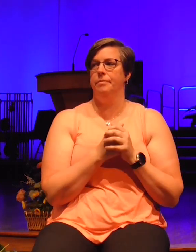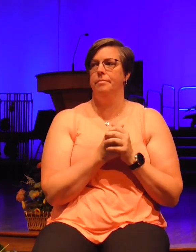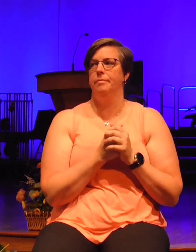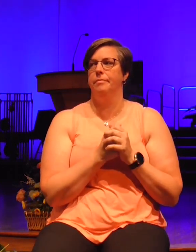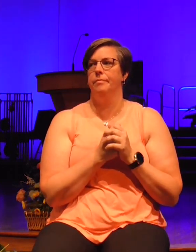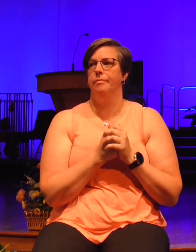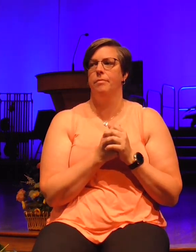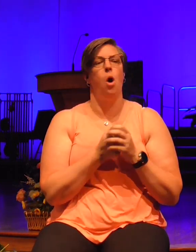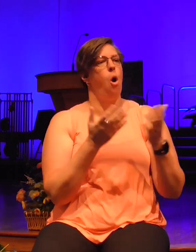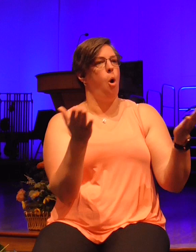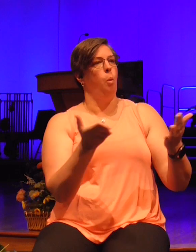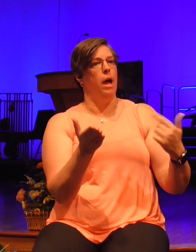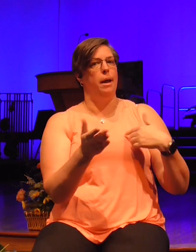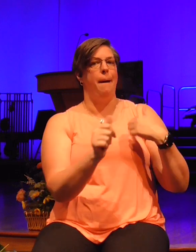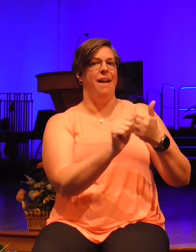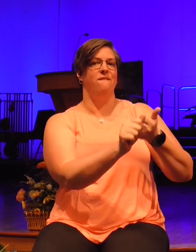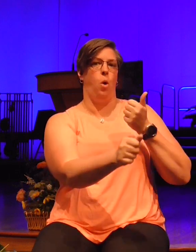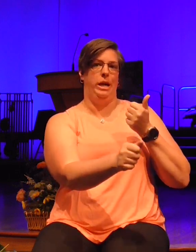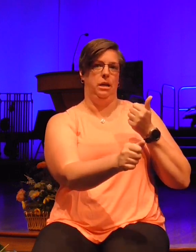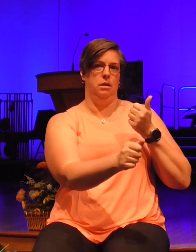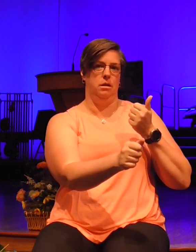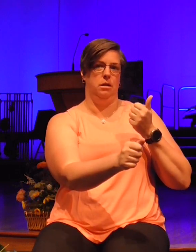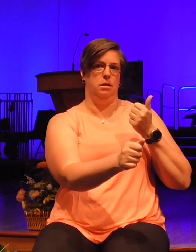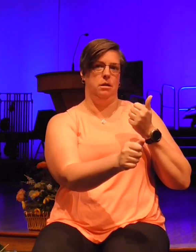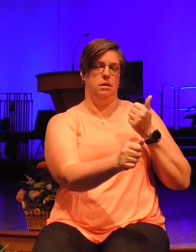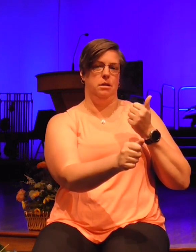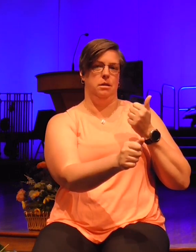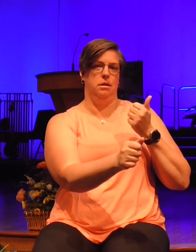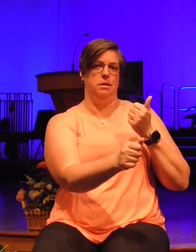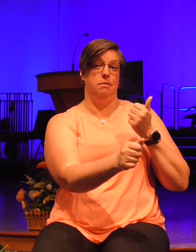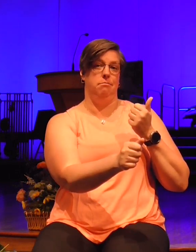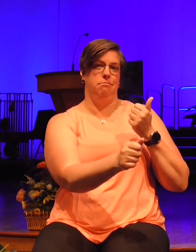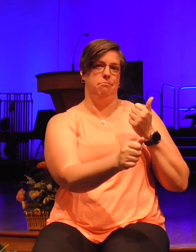am I avoiding? What am I avoiding?